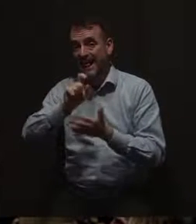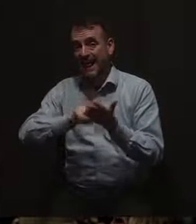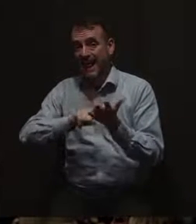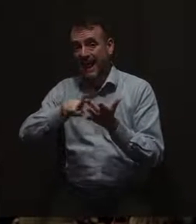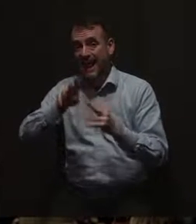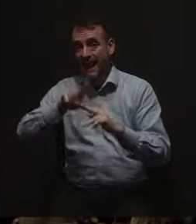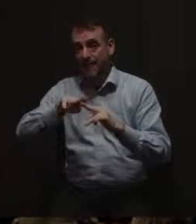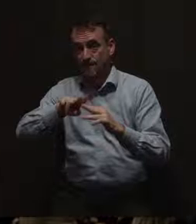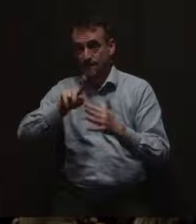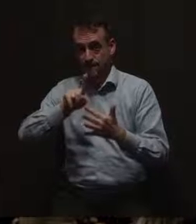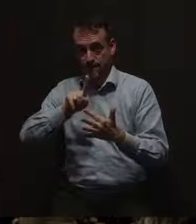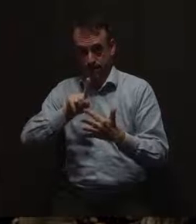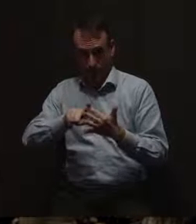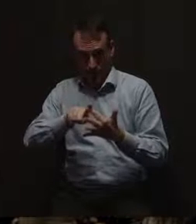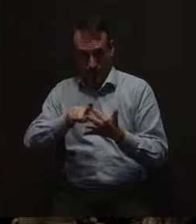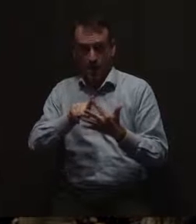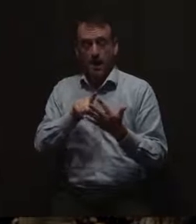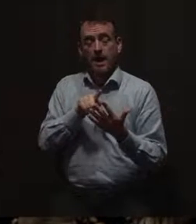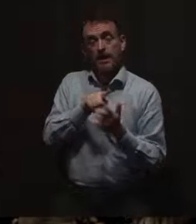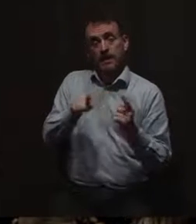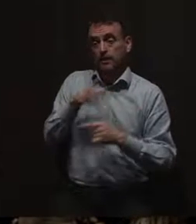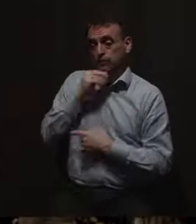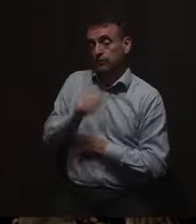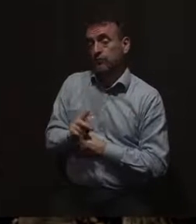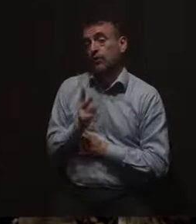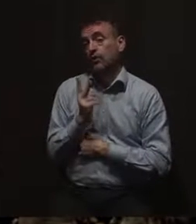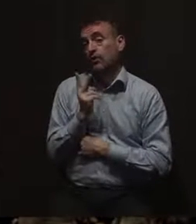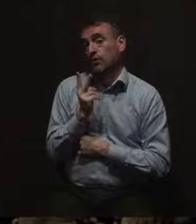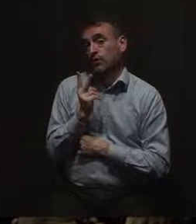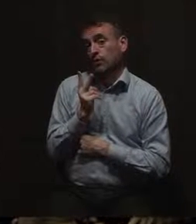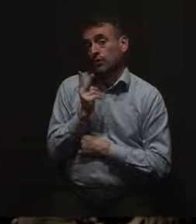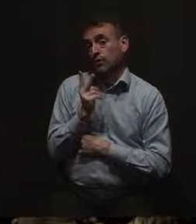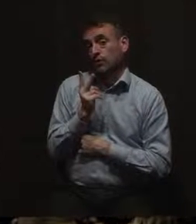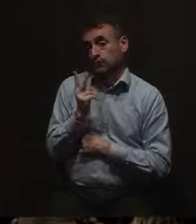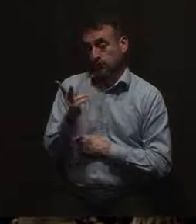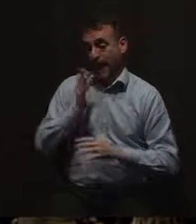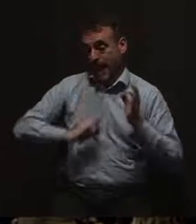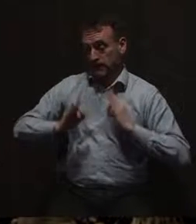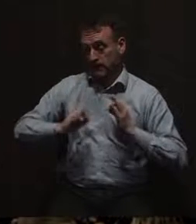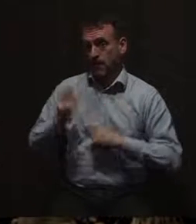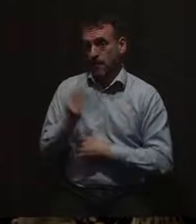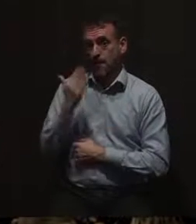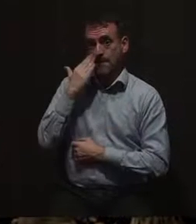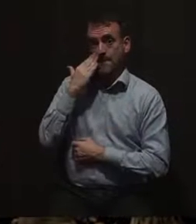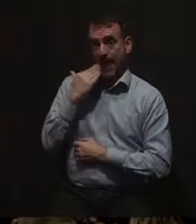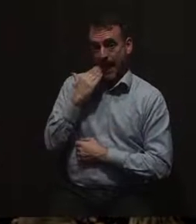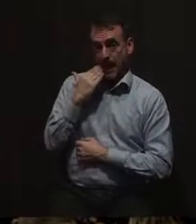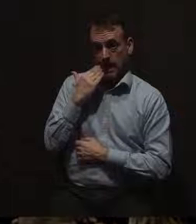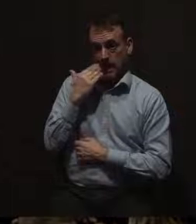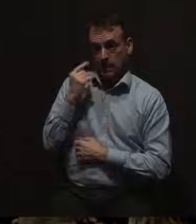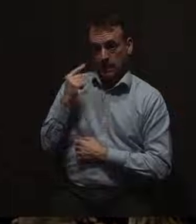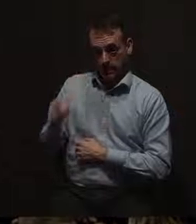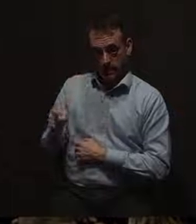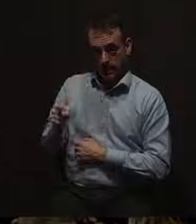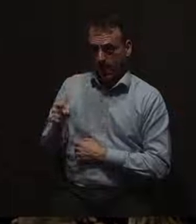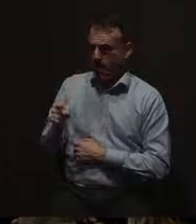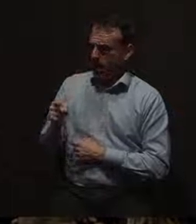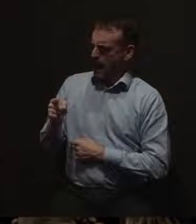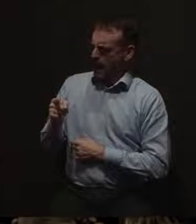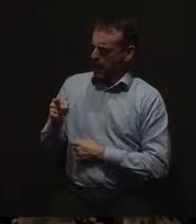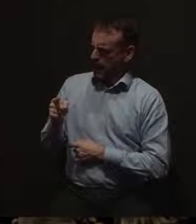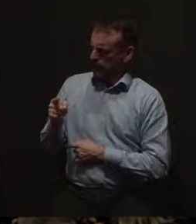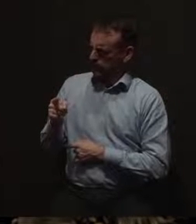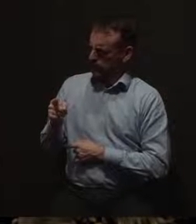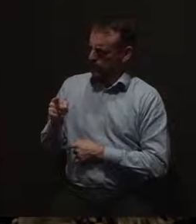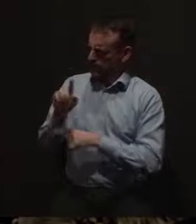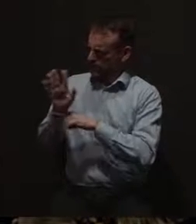black actor, well, two black actors, as a child and as a grown man. And everybody said, this is a surprising new adaptation of the story. And I'm like,